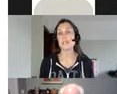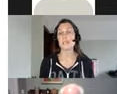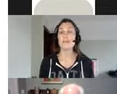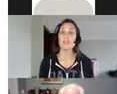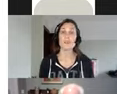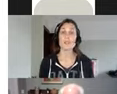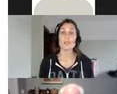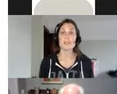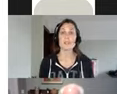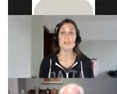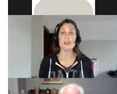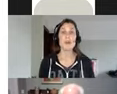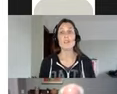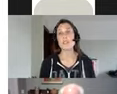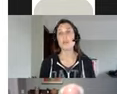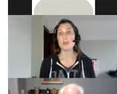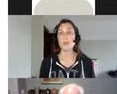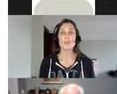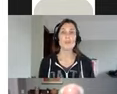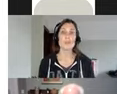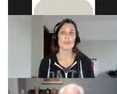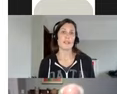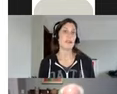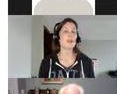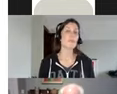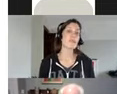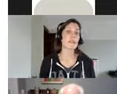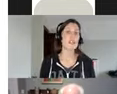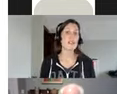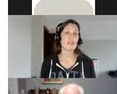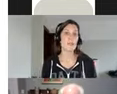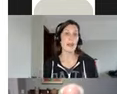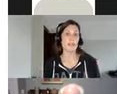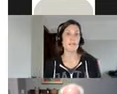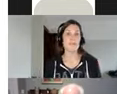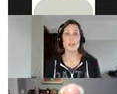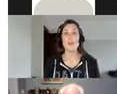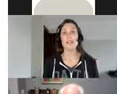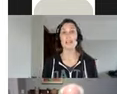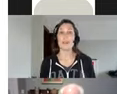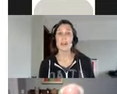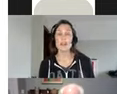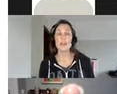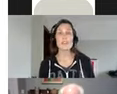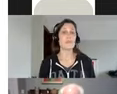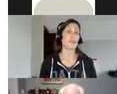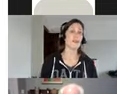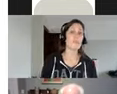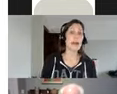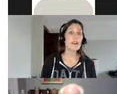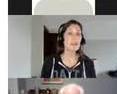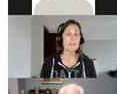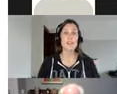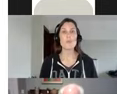make sense of distributions, whether it's in the real world or in scaled representations like maps. We pick up on colors, we pick up